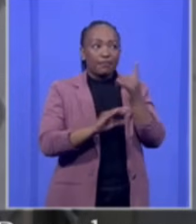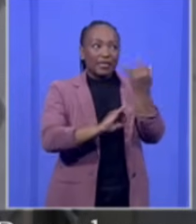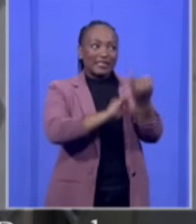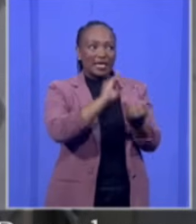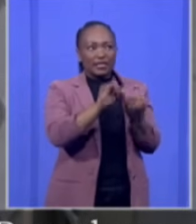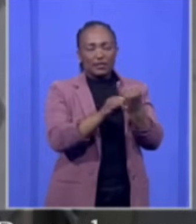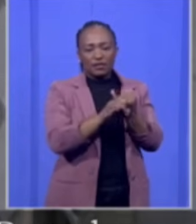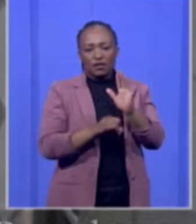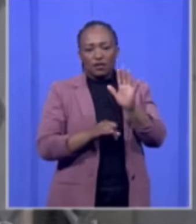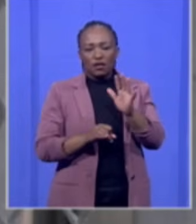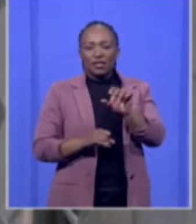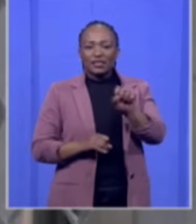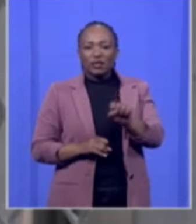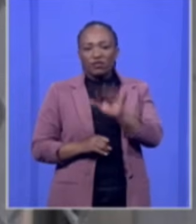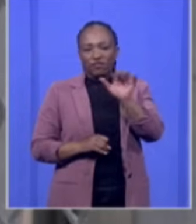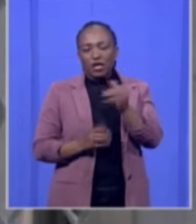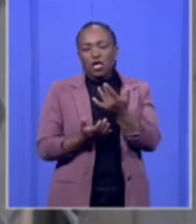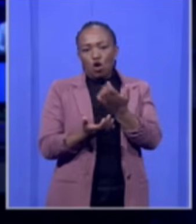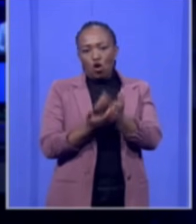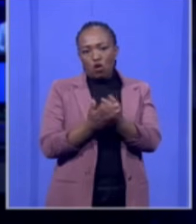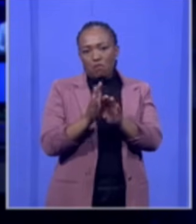are going to grow the South African economy.